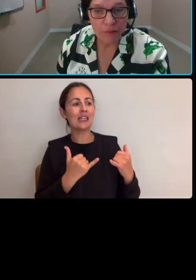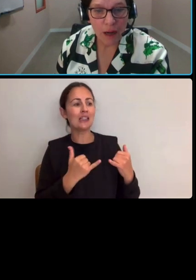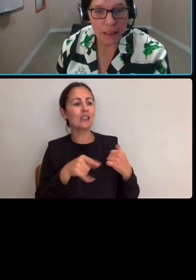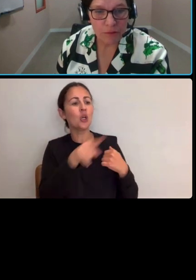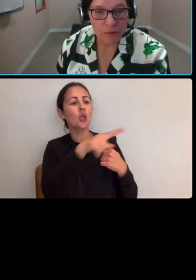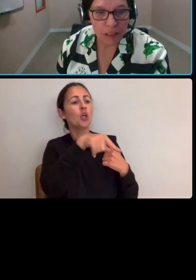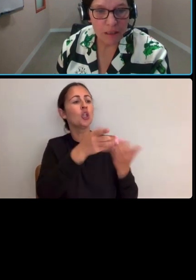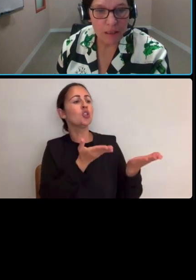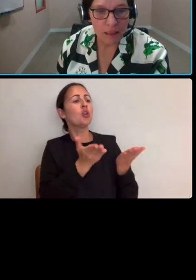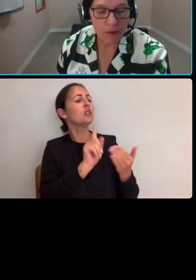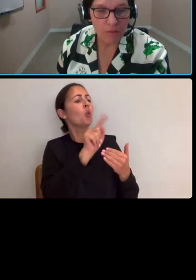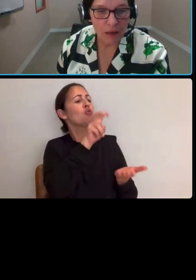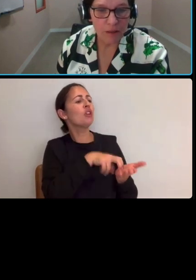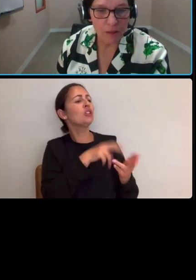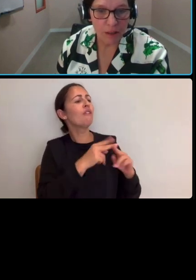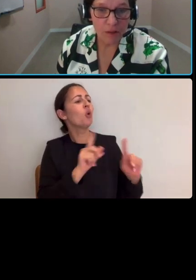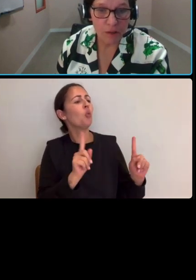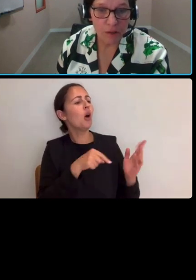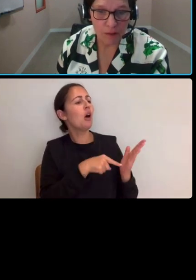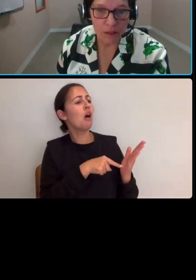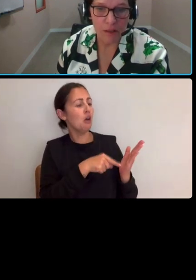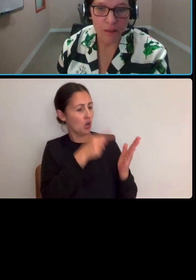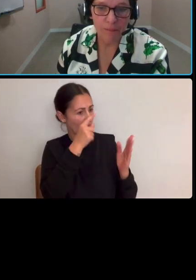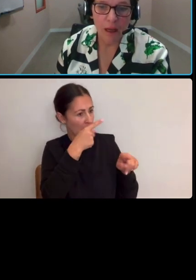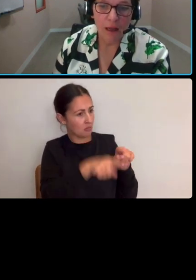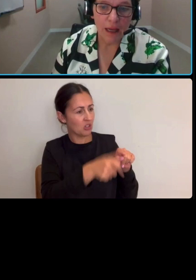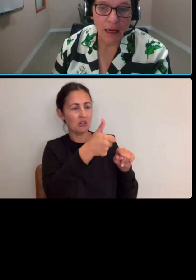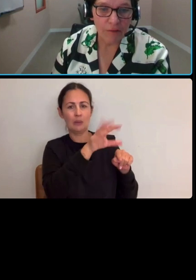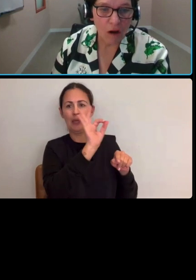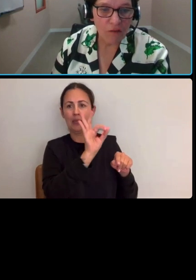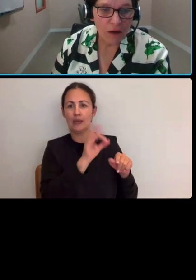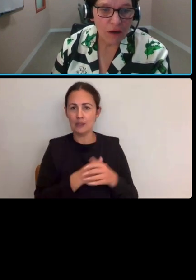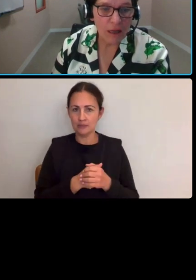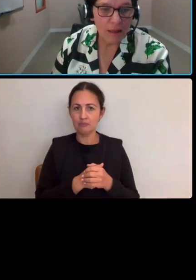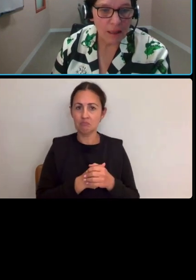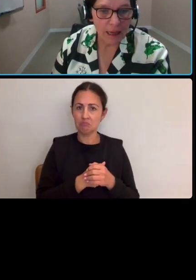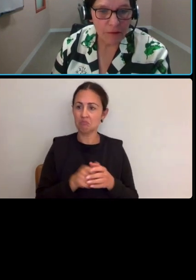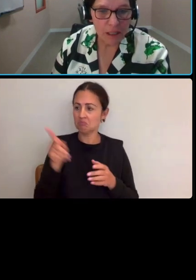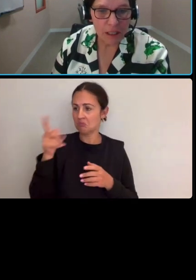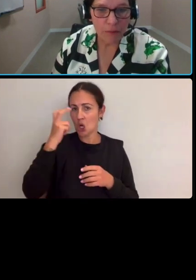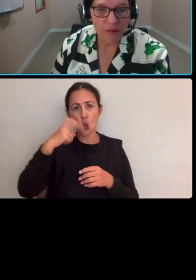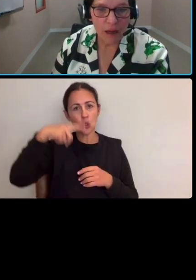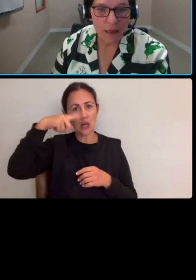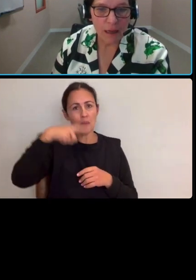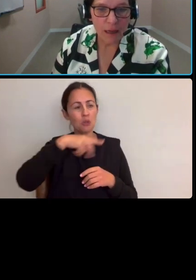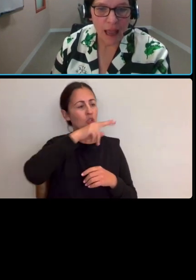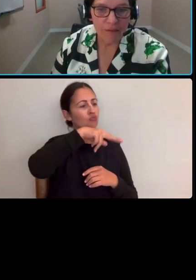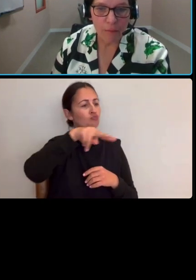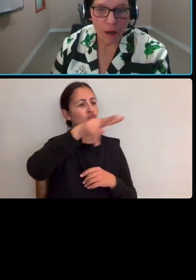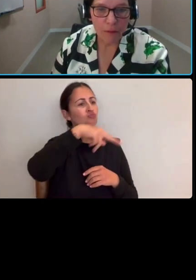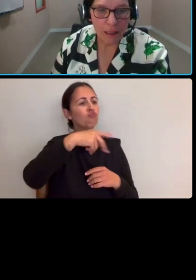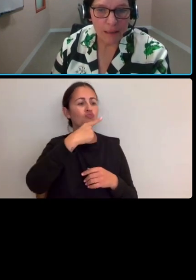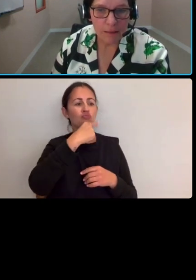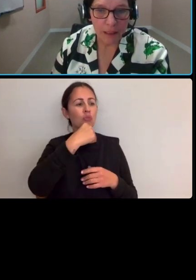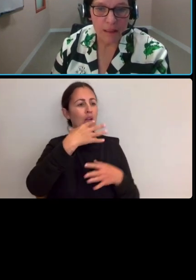long as the provider is registered to deal with the relevant service or services. They can have confidence that any registered provider have